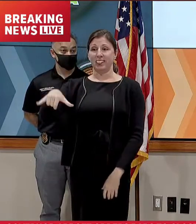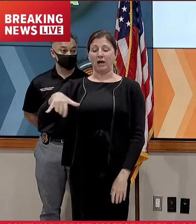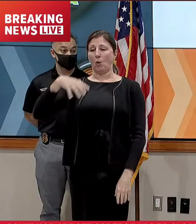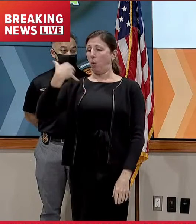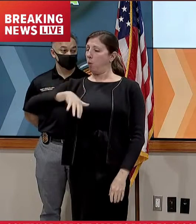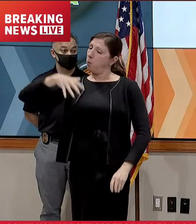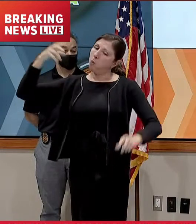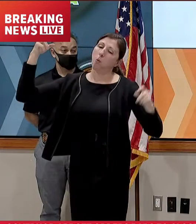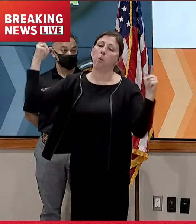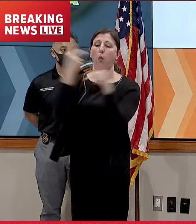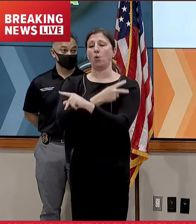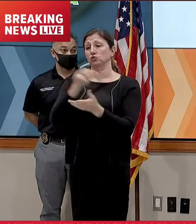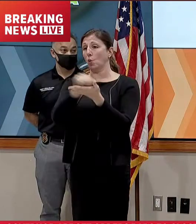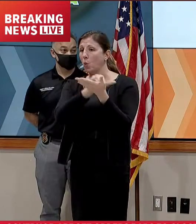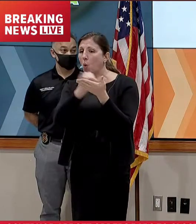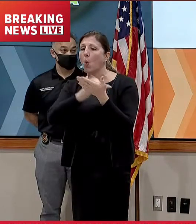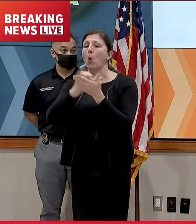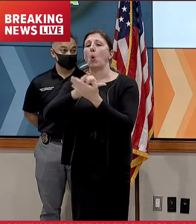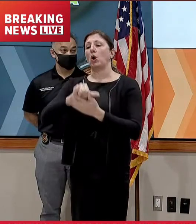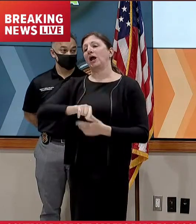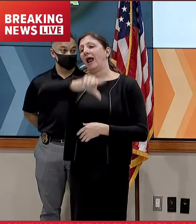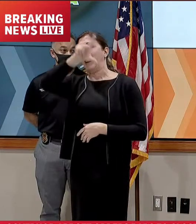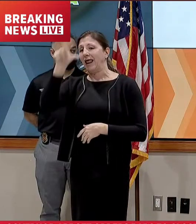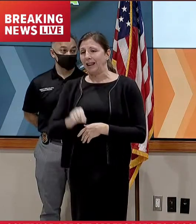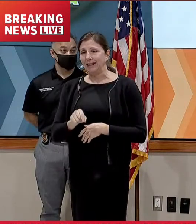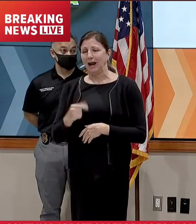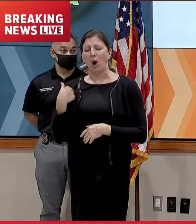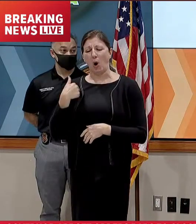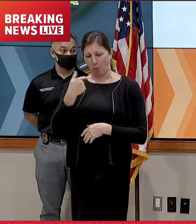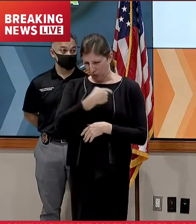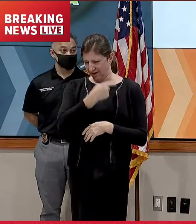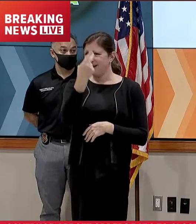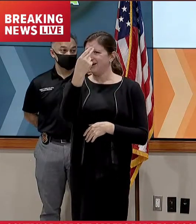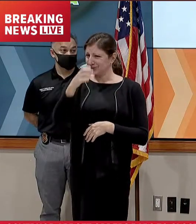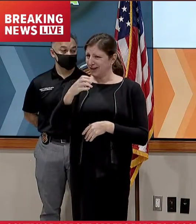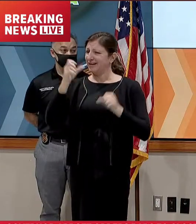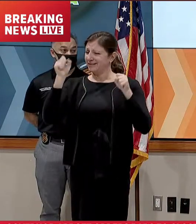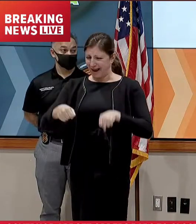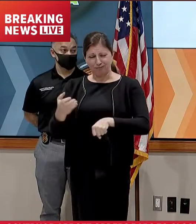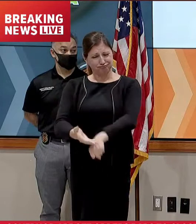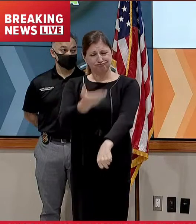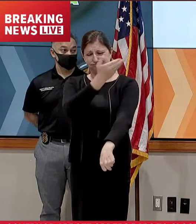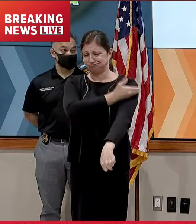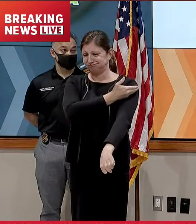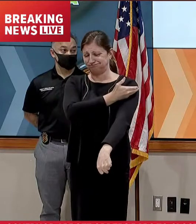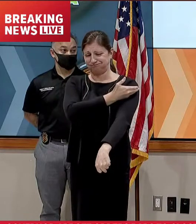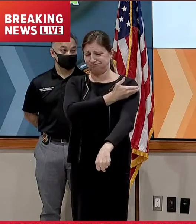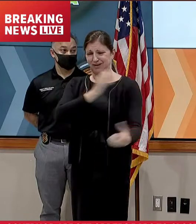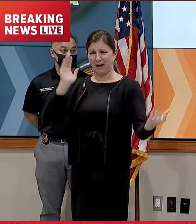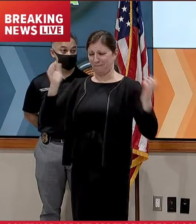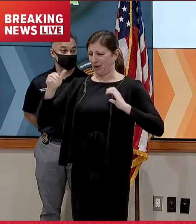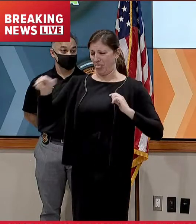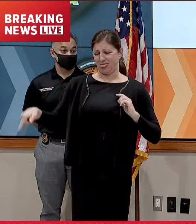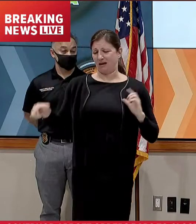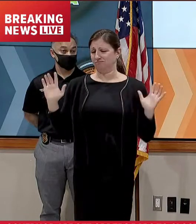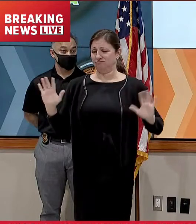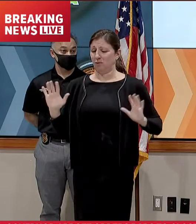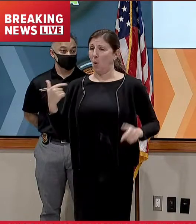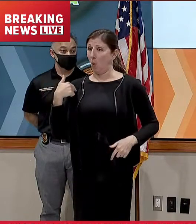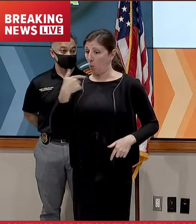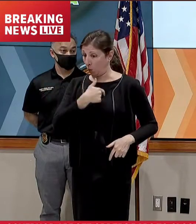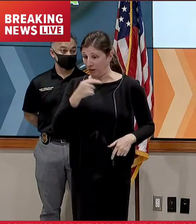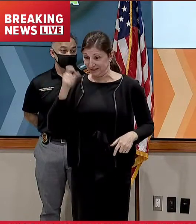York. That's the story of Italy. We can do better than that, Harris County. And that's what we need to avoid. It's not a matter of figuring out how we get